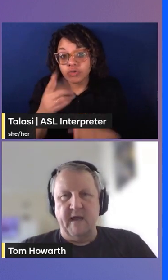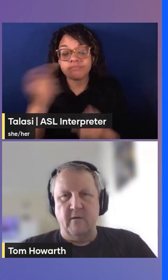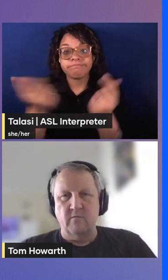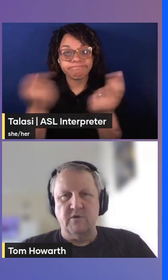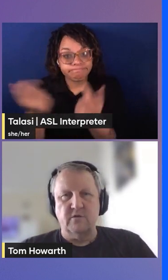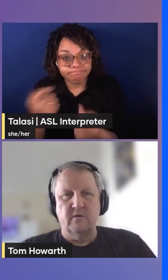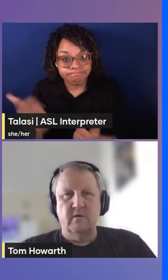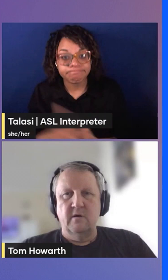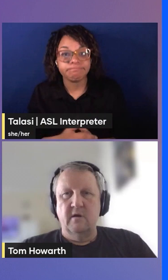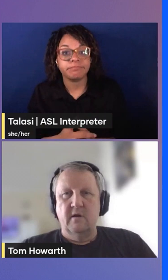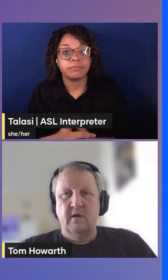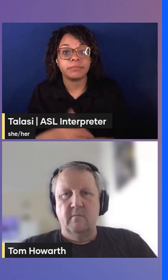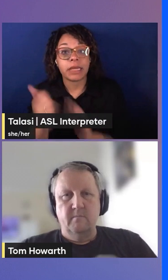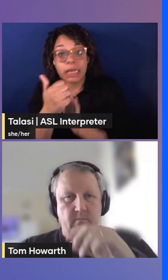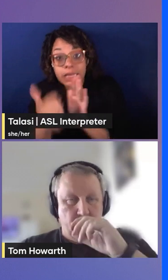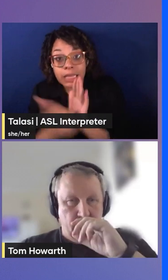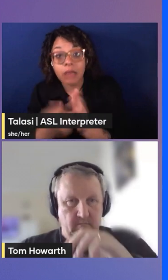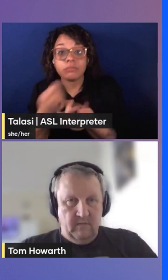rename accounts,